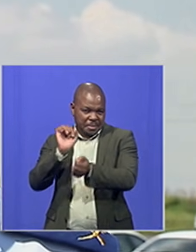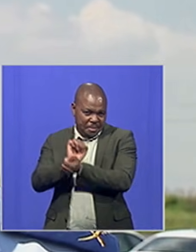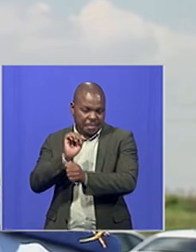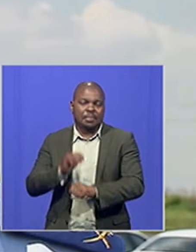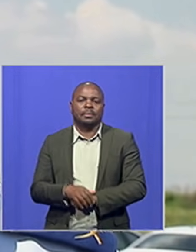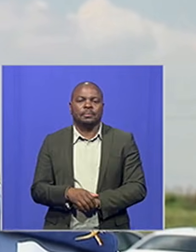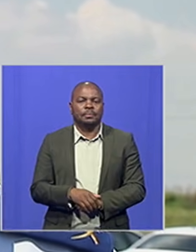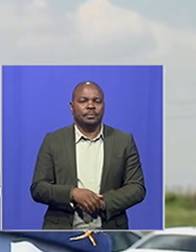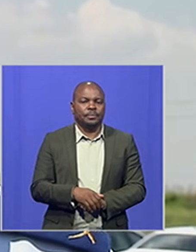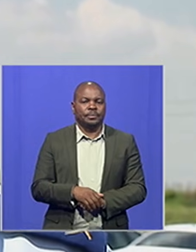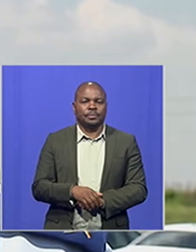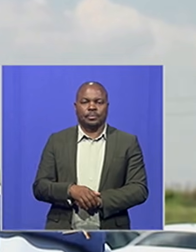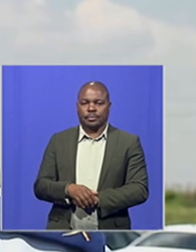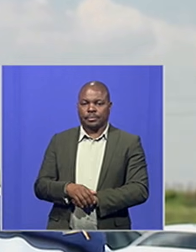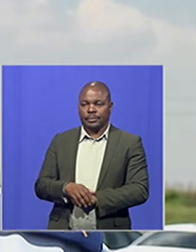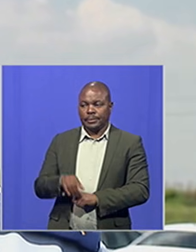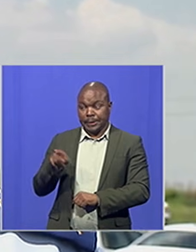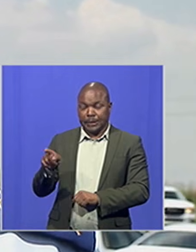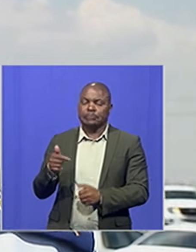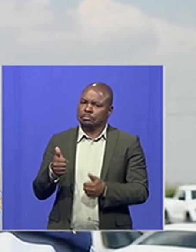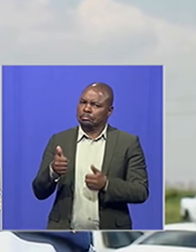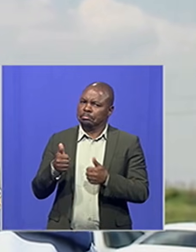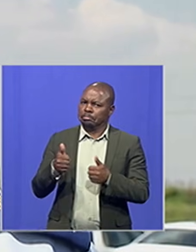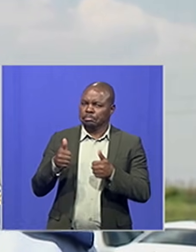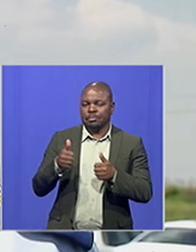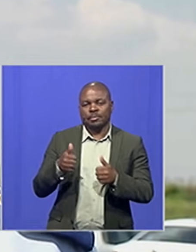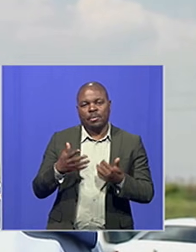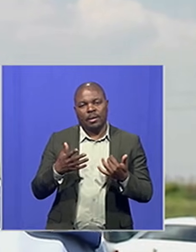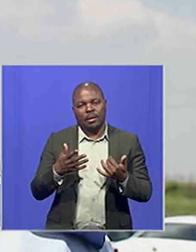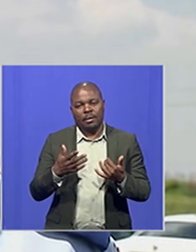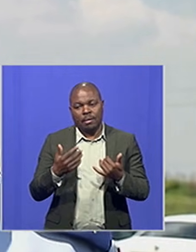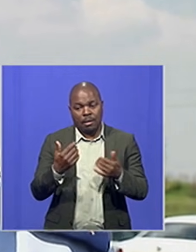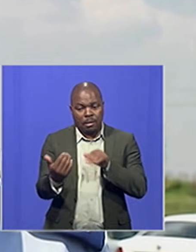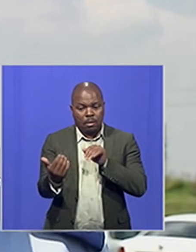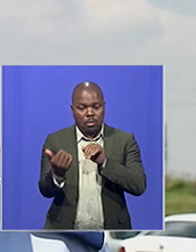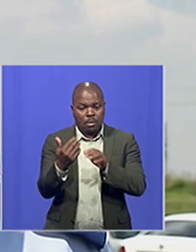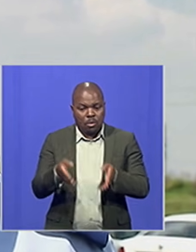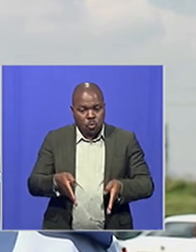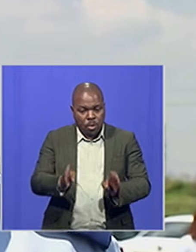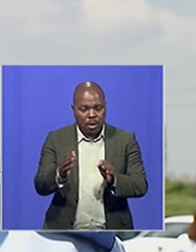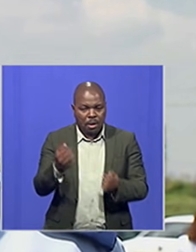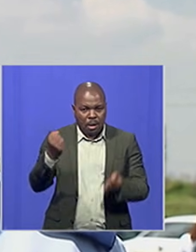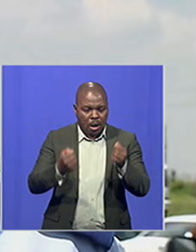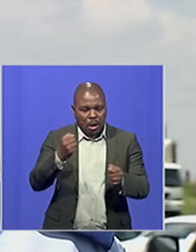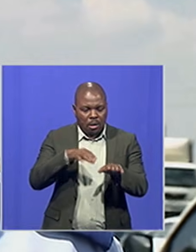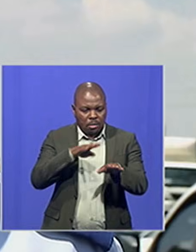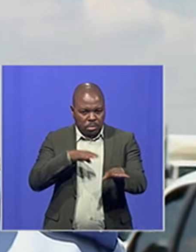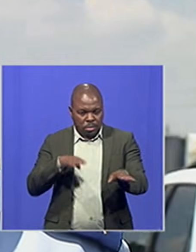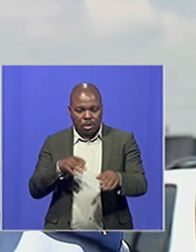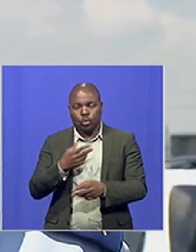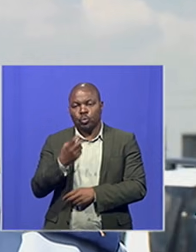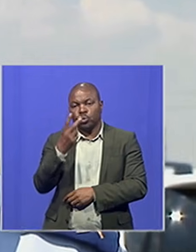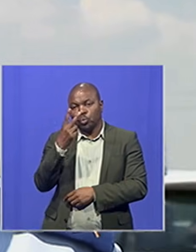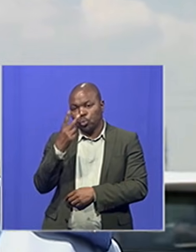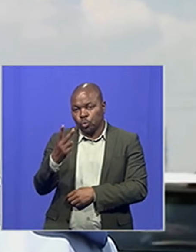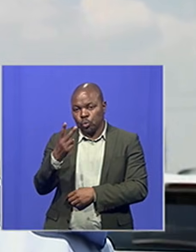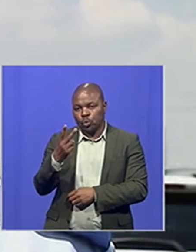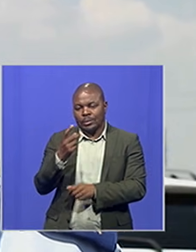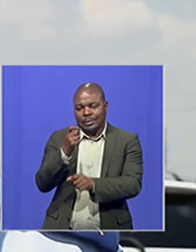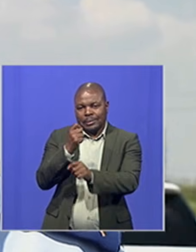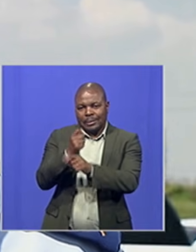arrests. That is good. And at this roadblock, 2 minibus taxis were